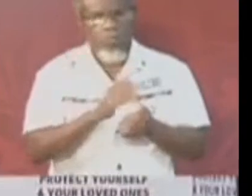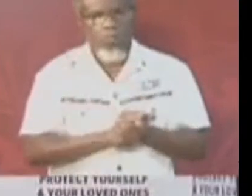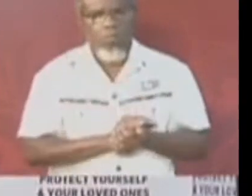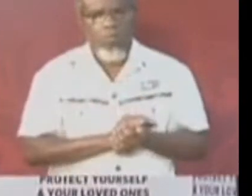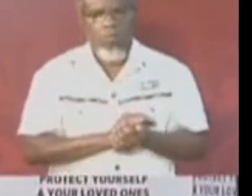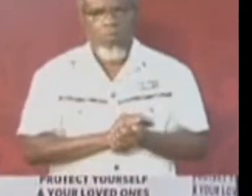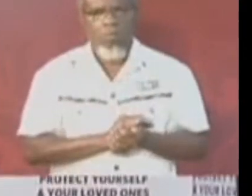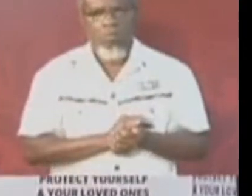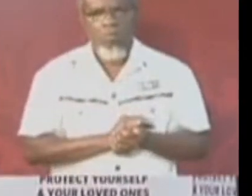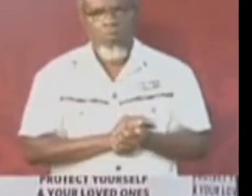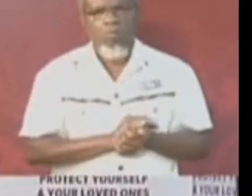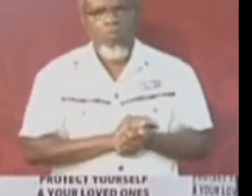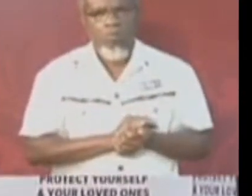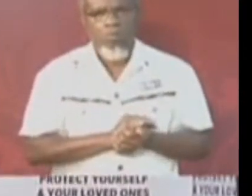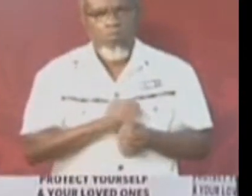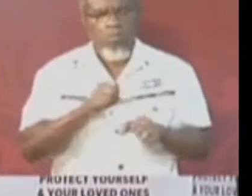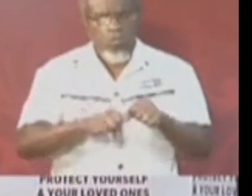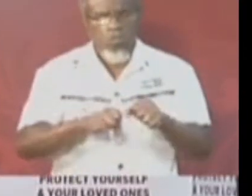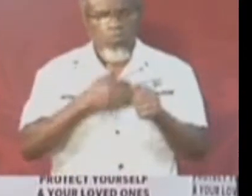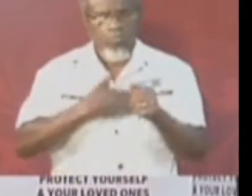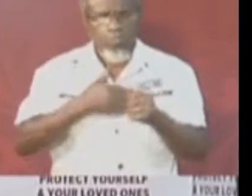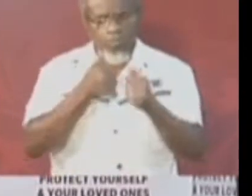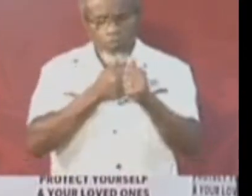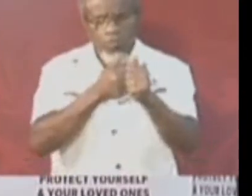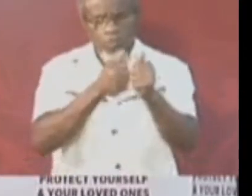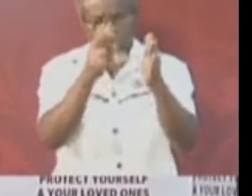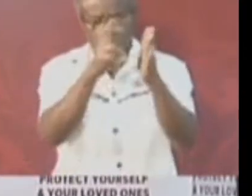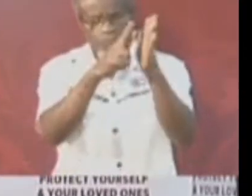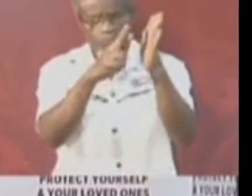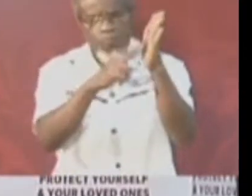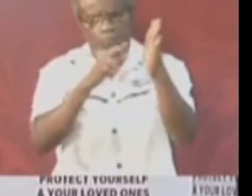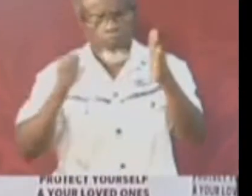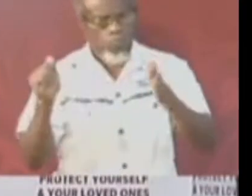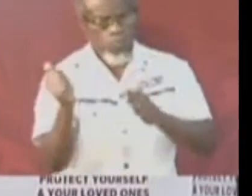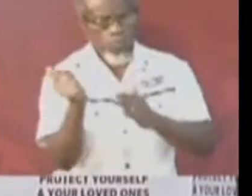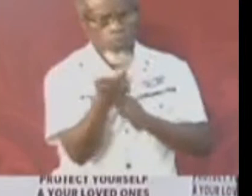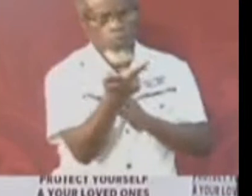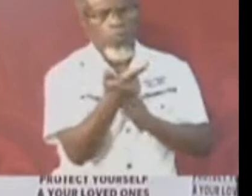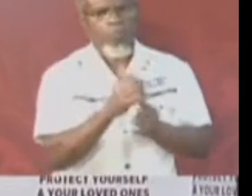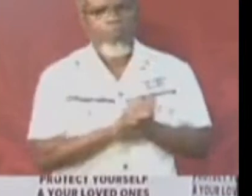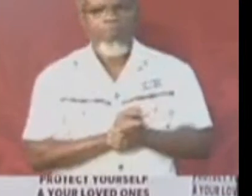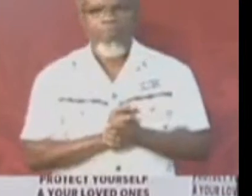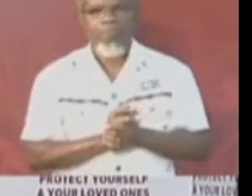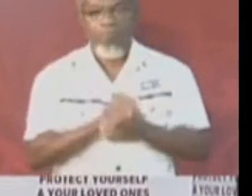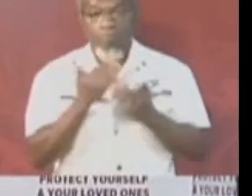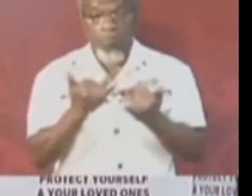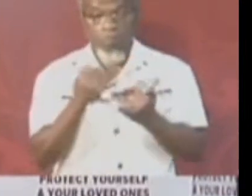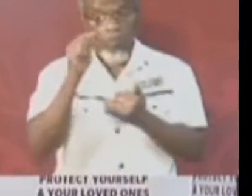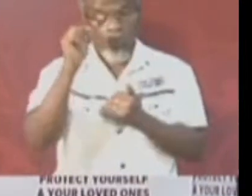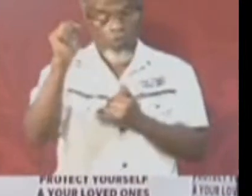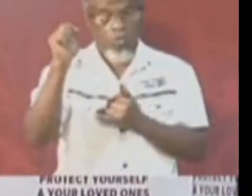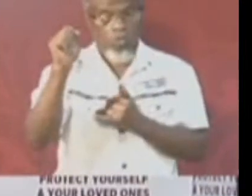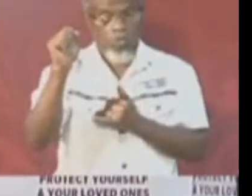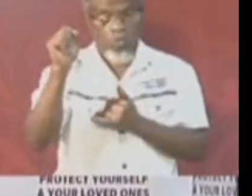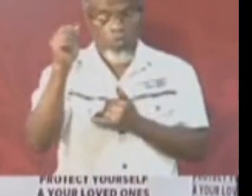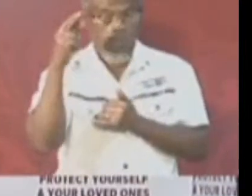Thank you very much, Dr. Hines. Radio Tamron, we are ready for your questions.